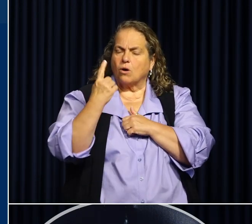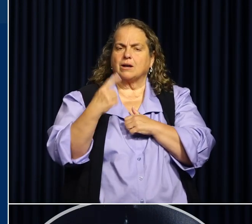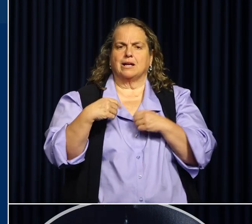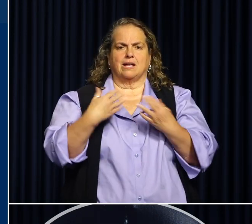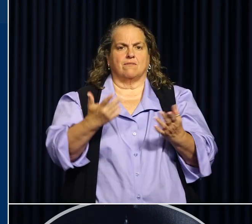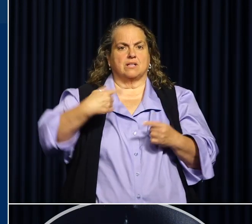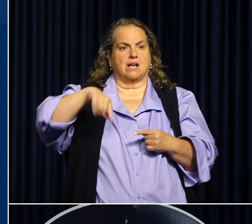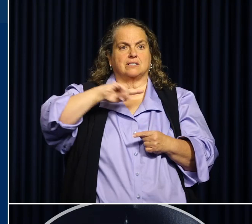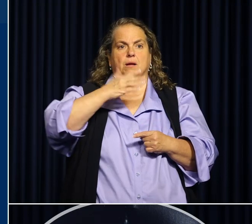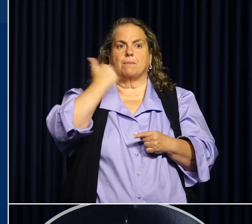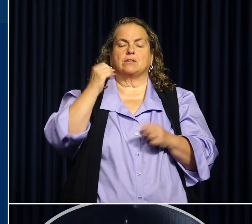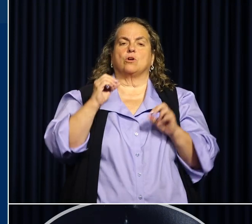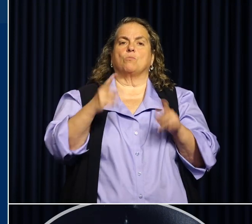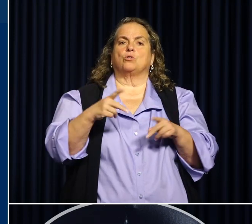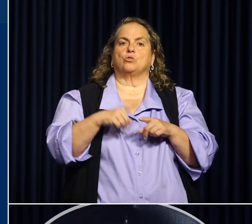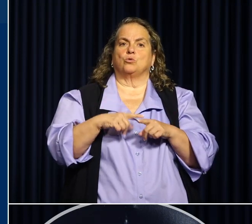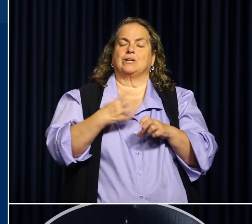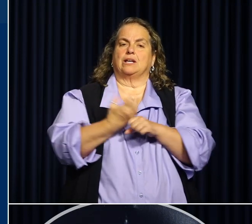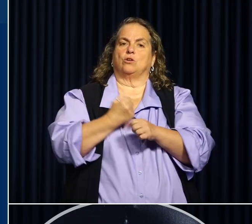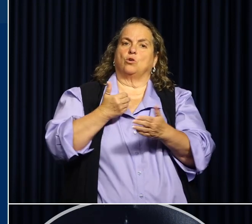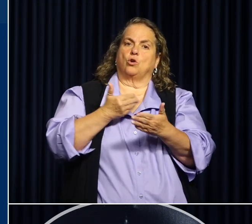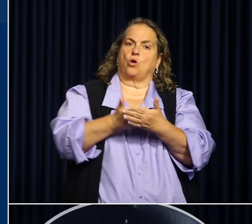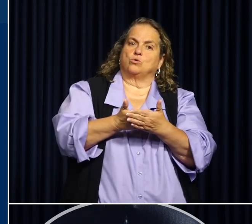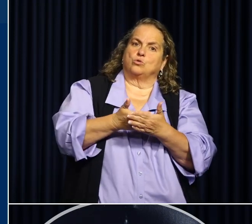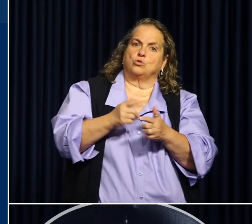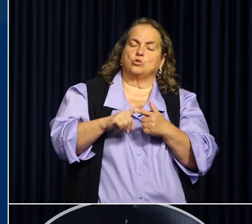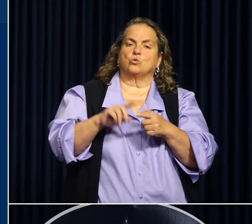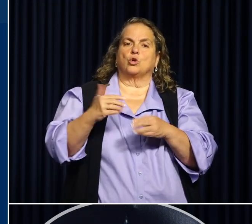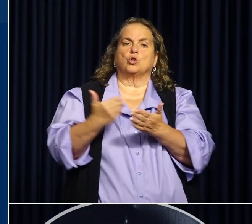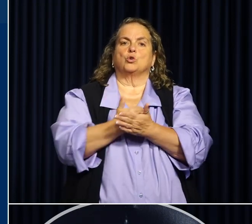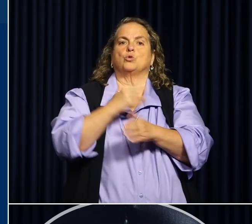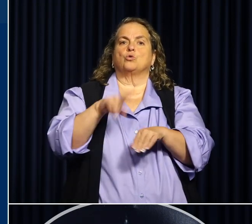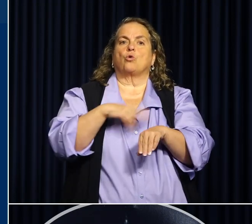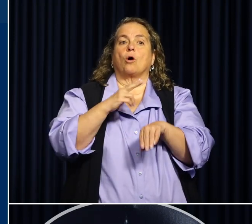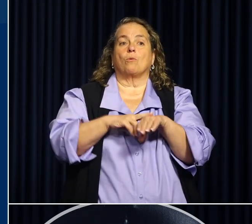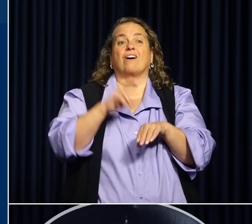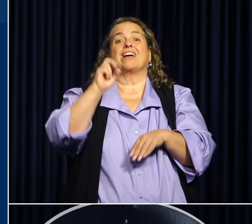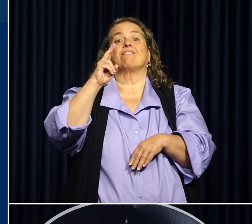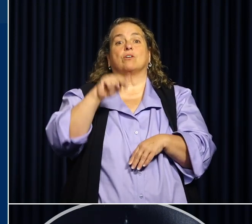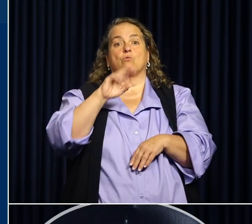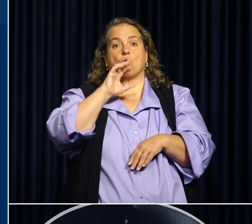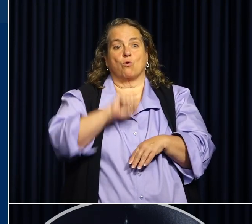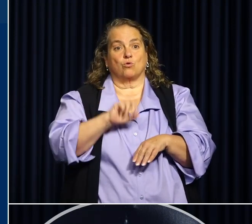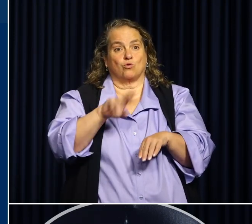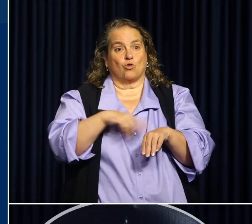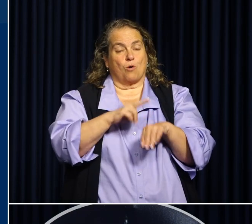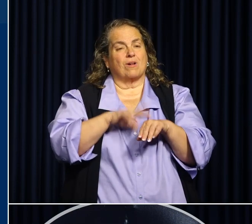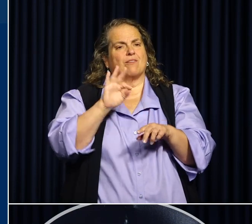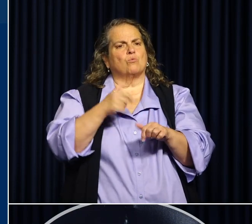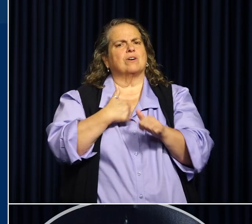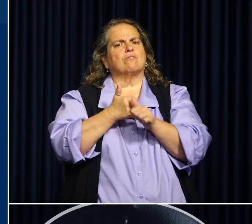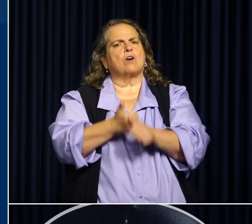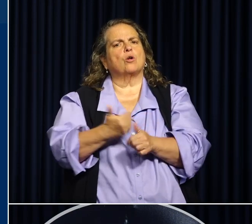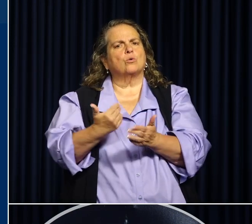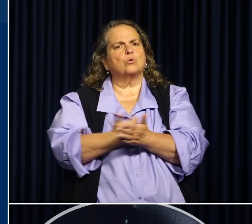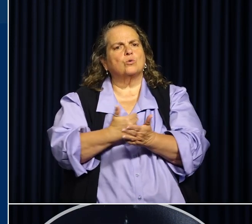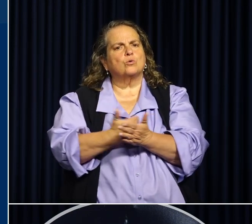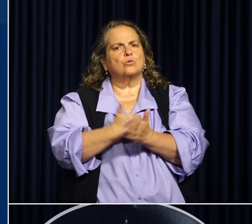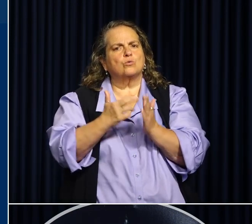us the best chance to get closer to a new normal or even the old normal if we just follow a couple of new